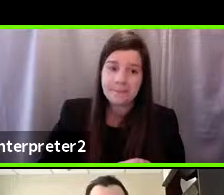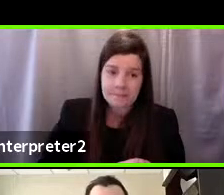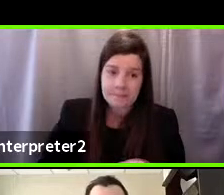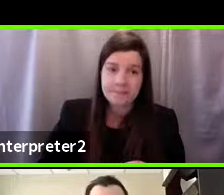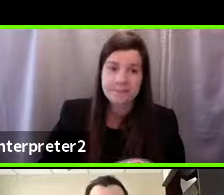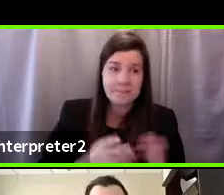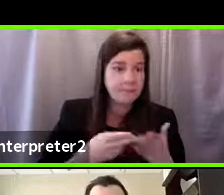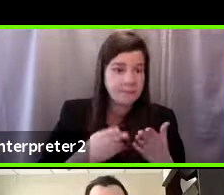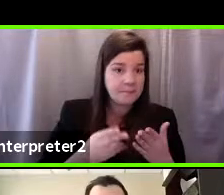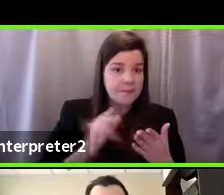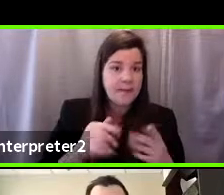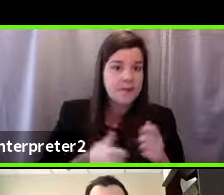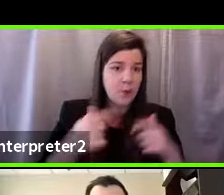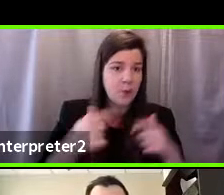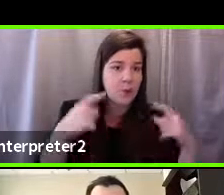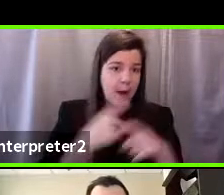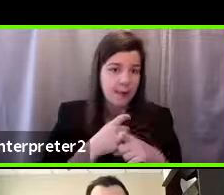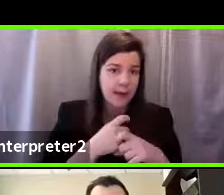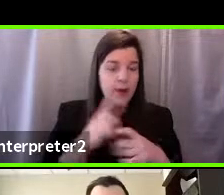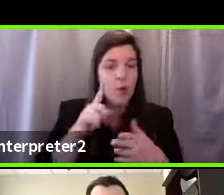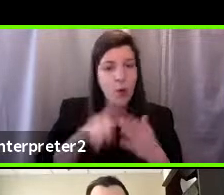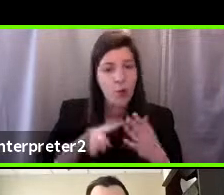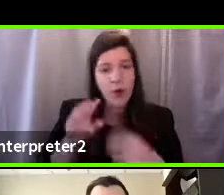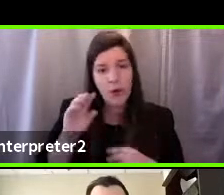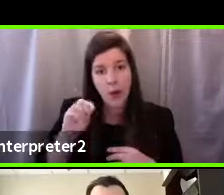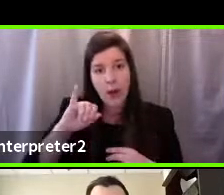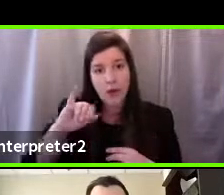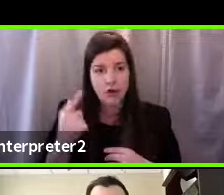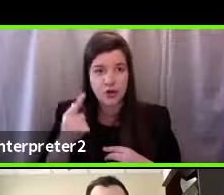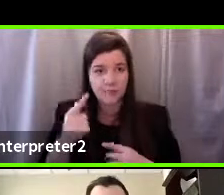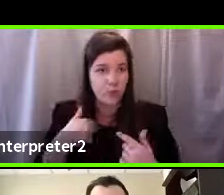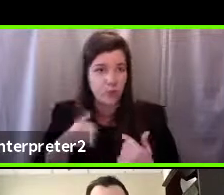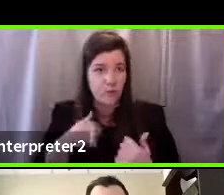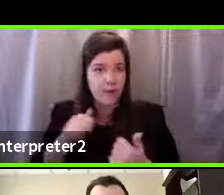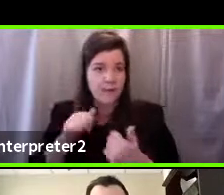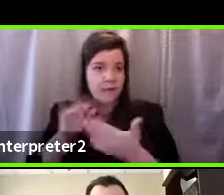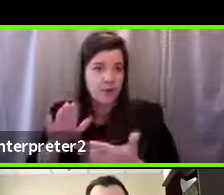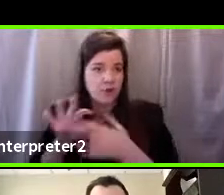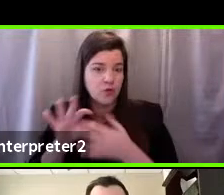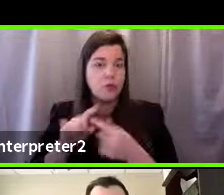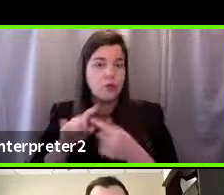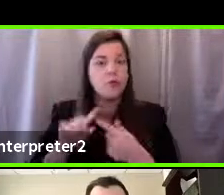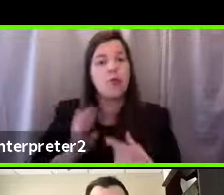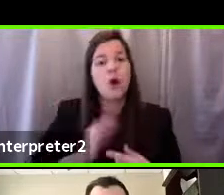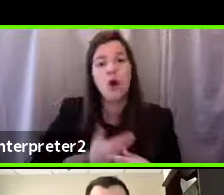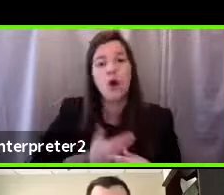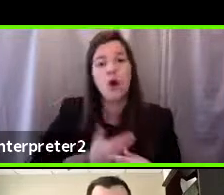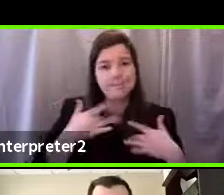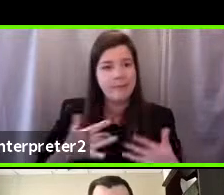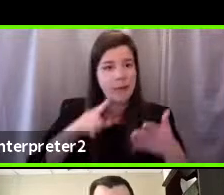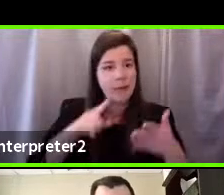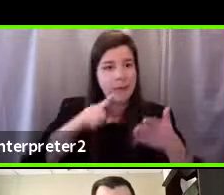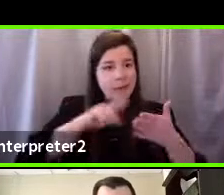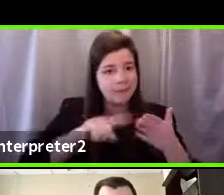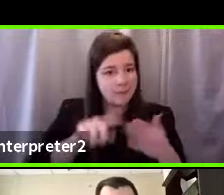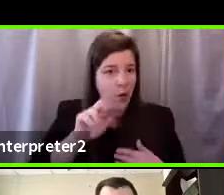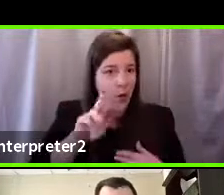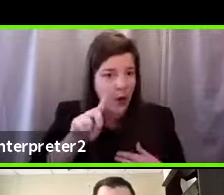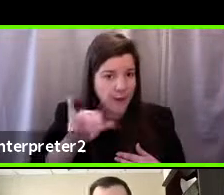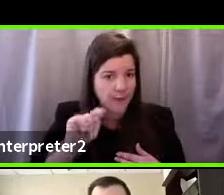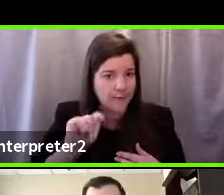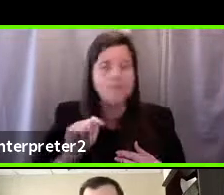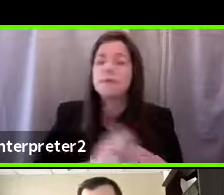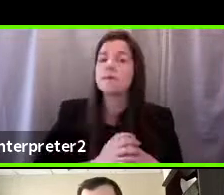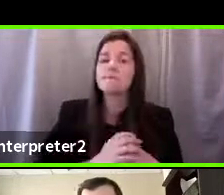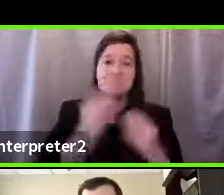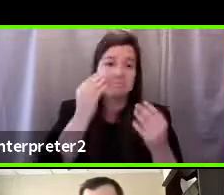that that the Office of Inspector General faces with regard to our normal audit realm. So we do have a